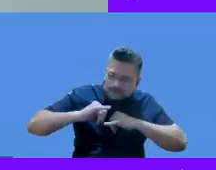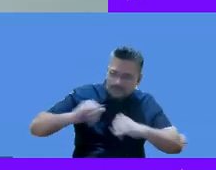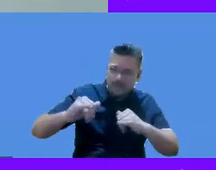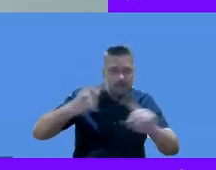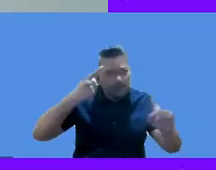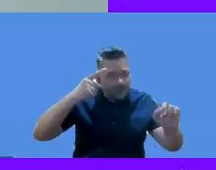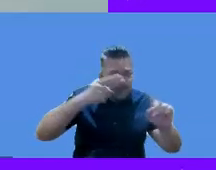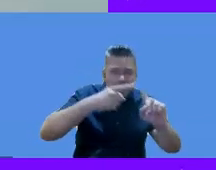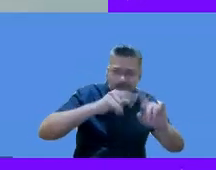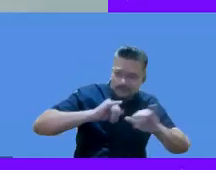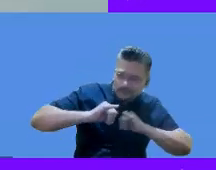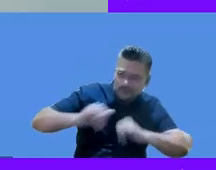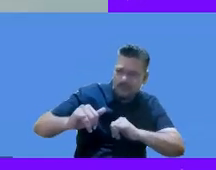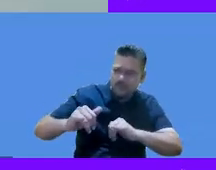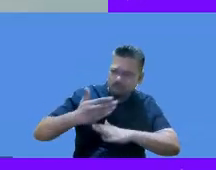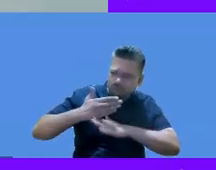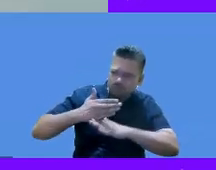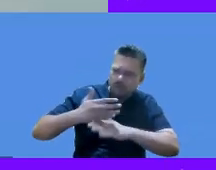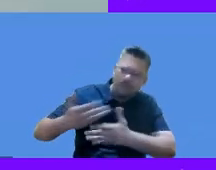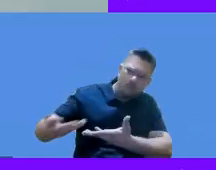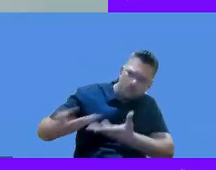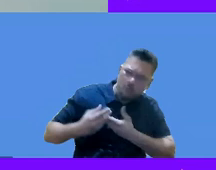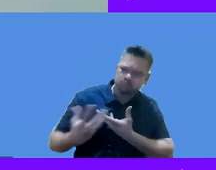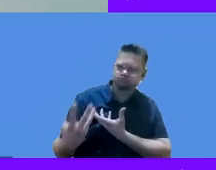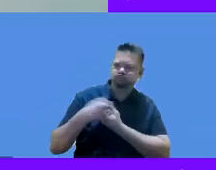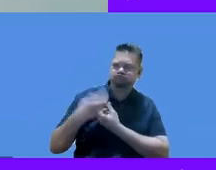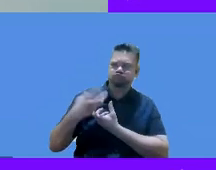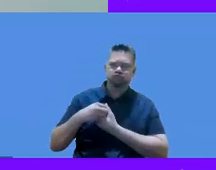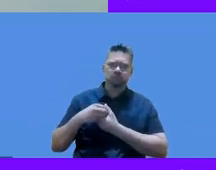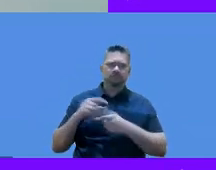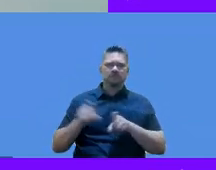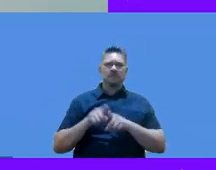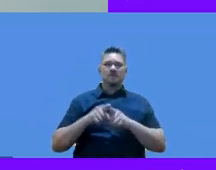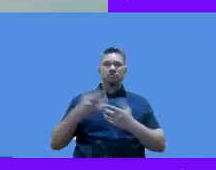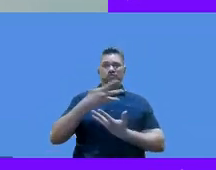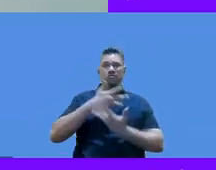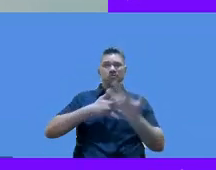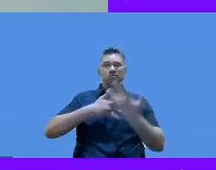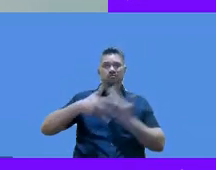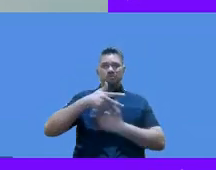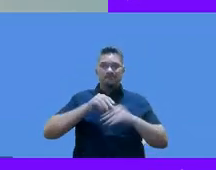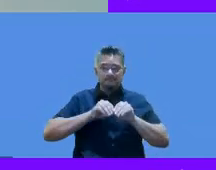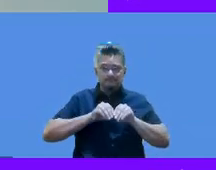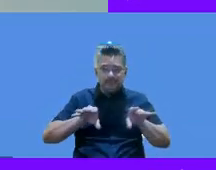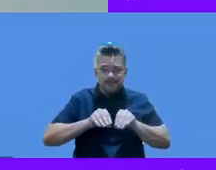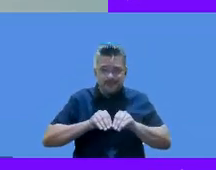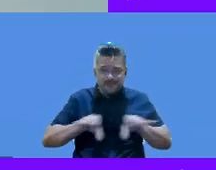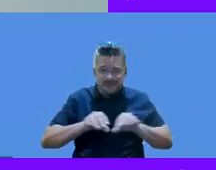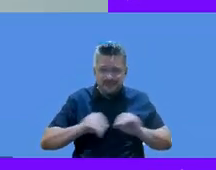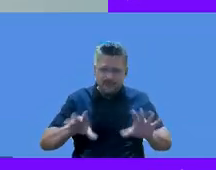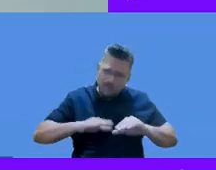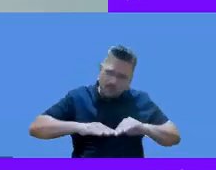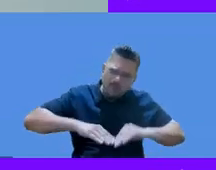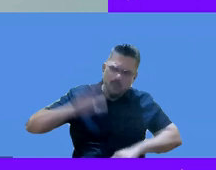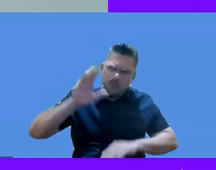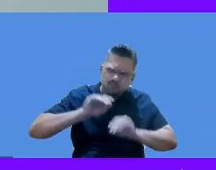forum to speak out on social media while highlighting issues you care for, become an enabler and encourage other adolescents and young people to speak